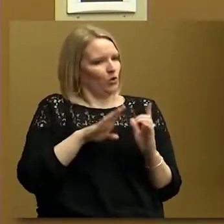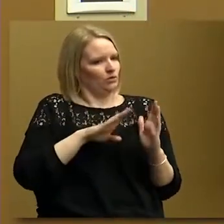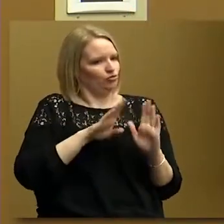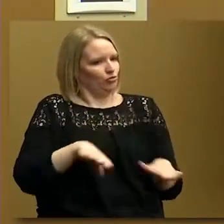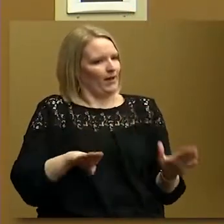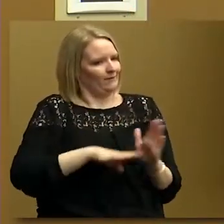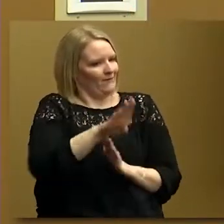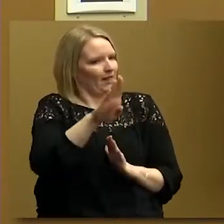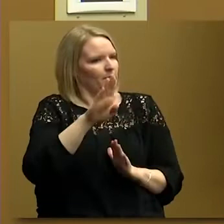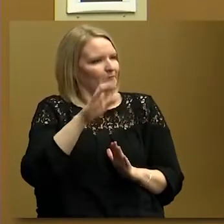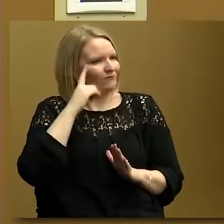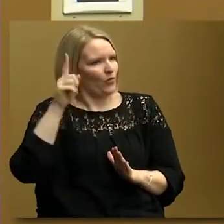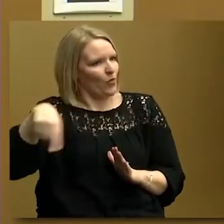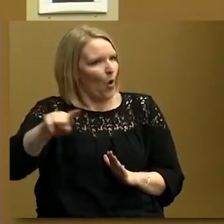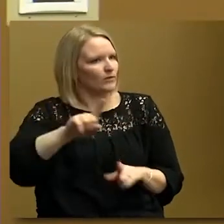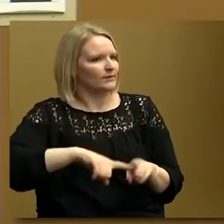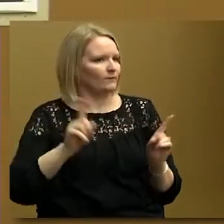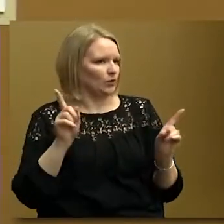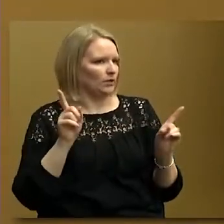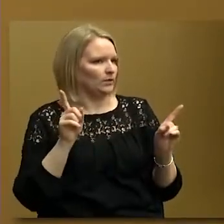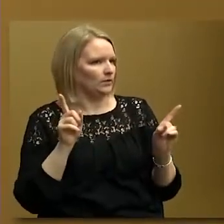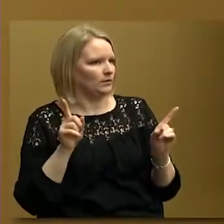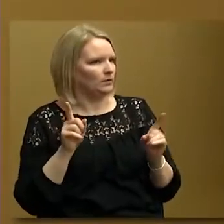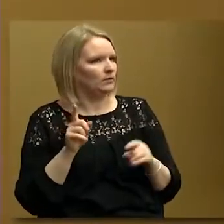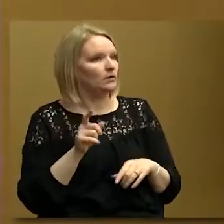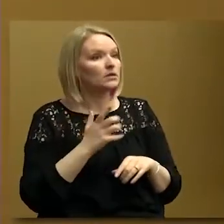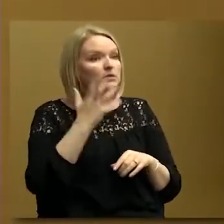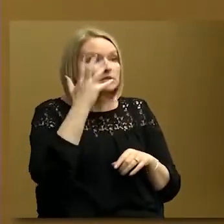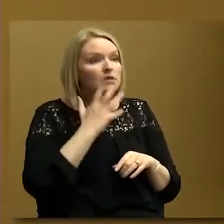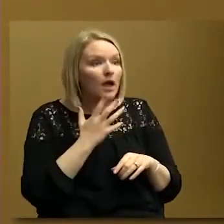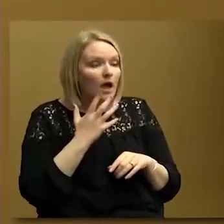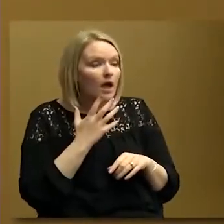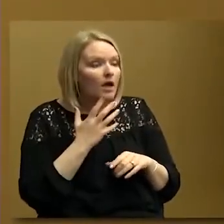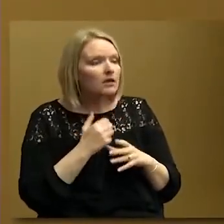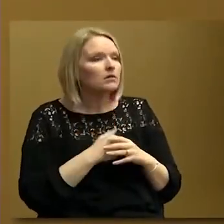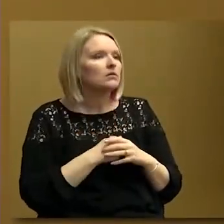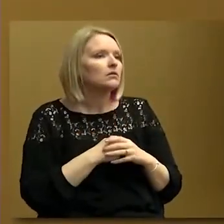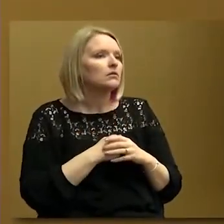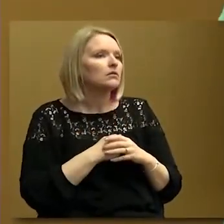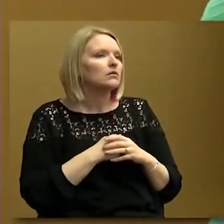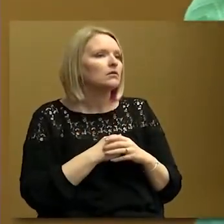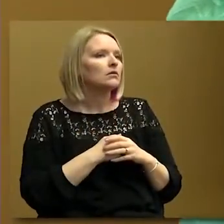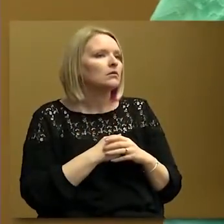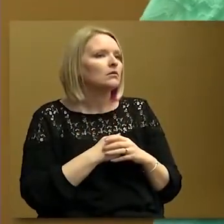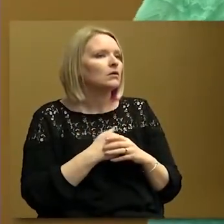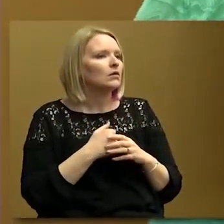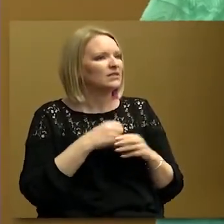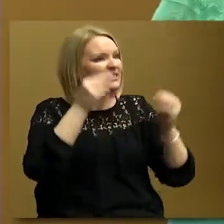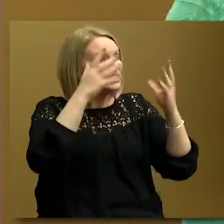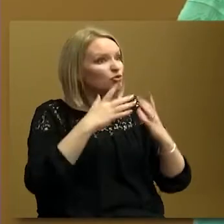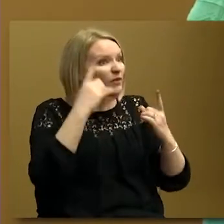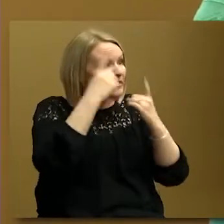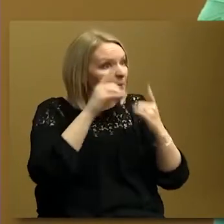right? The other sad part of it is we don't think about that as teachers.